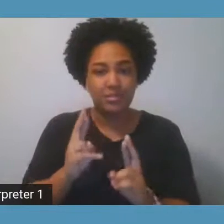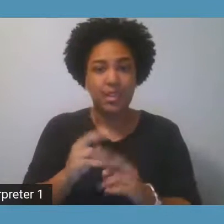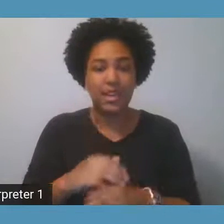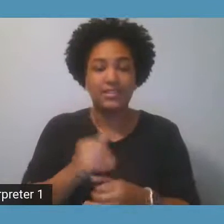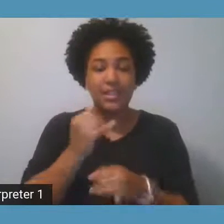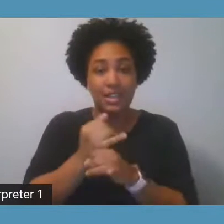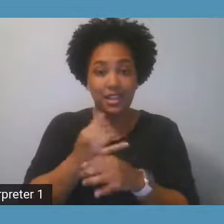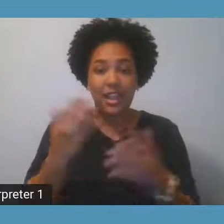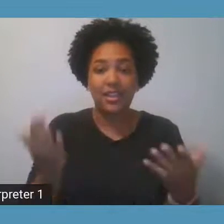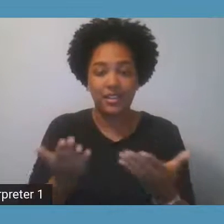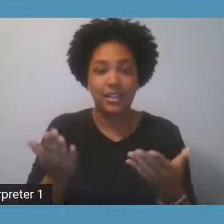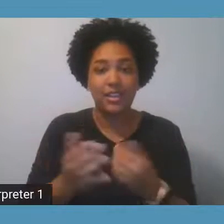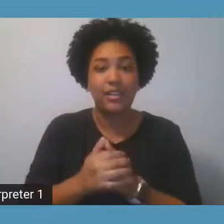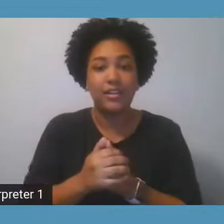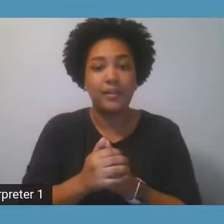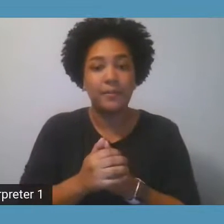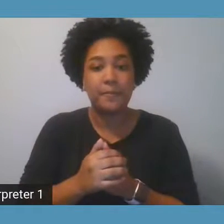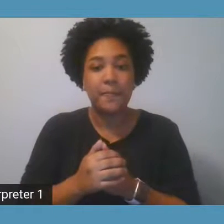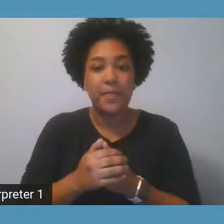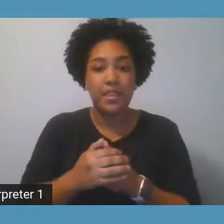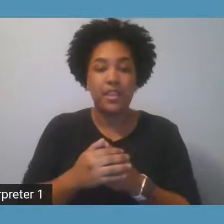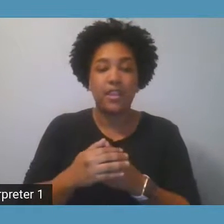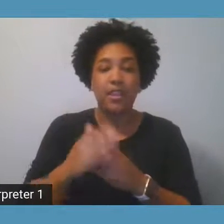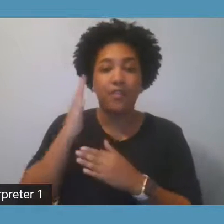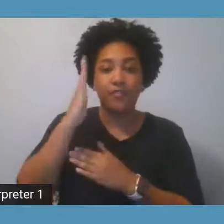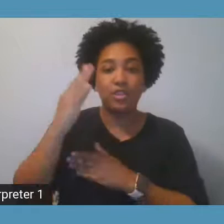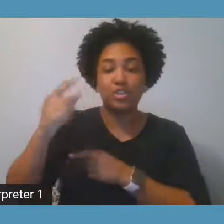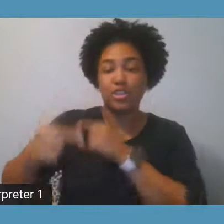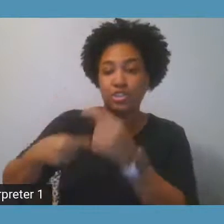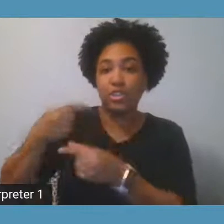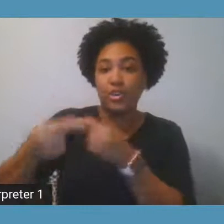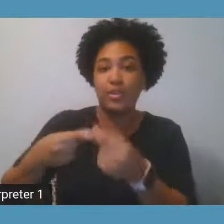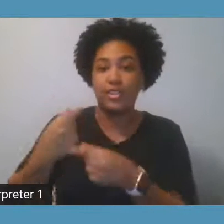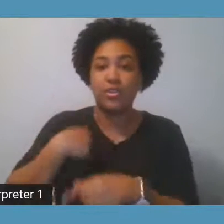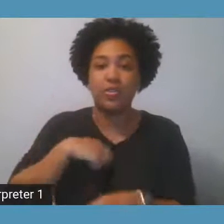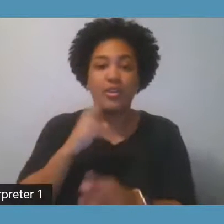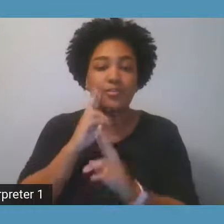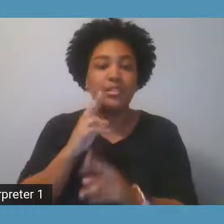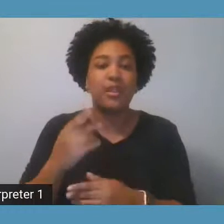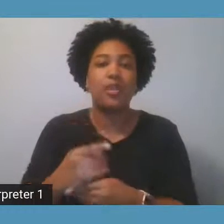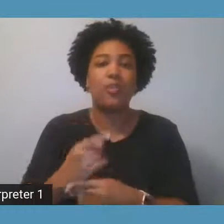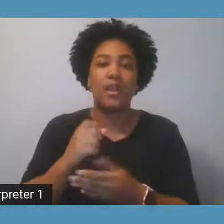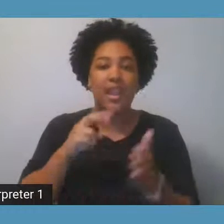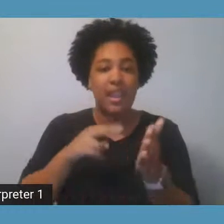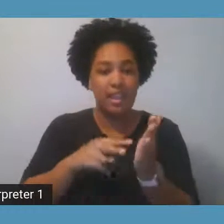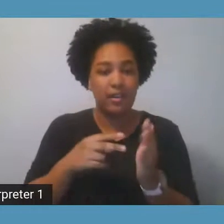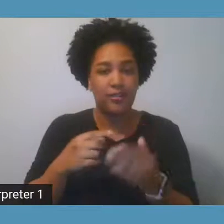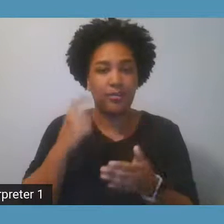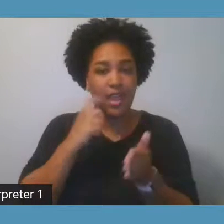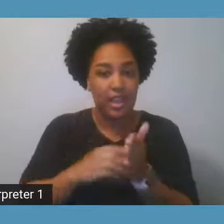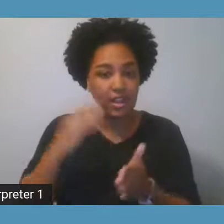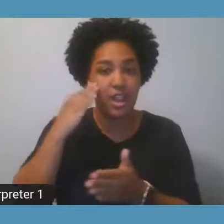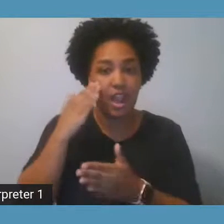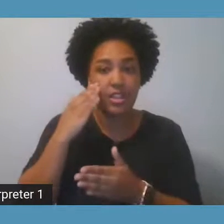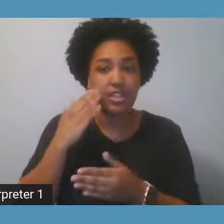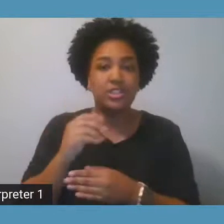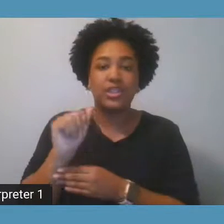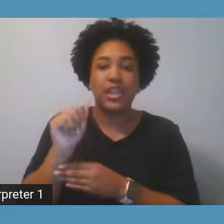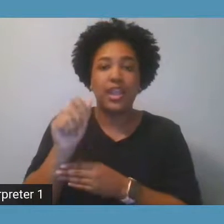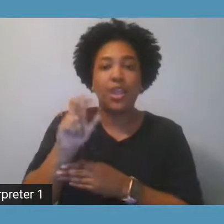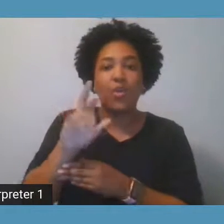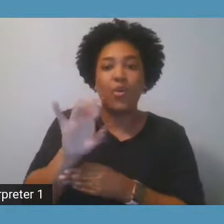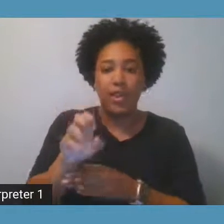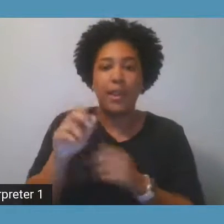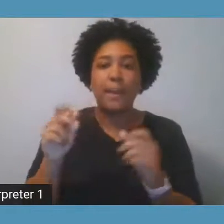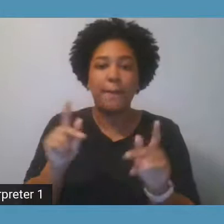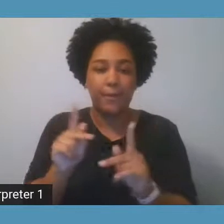past and present, as well as future generations. We, the Digital Empowerment Project, recognize that our organizations and